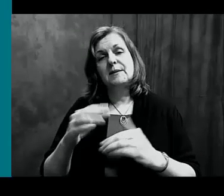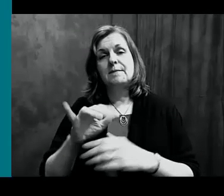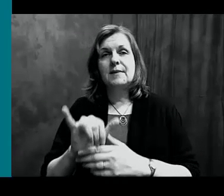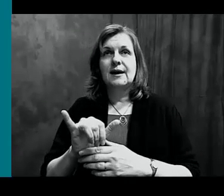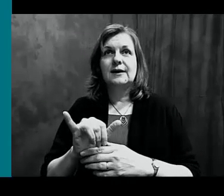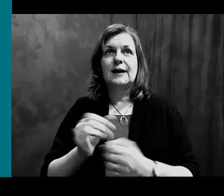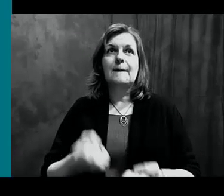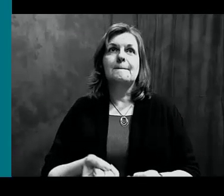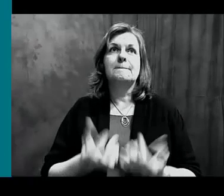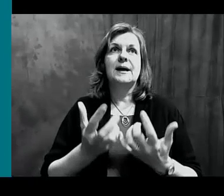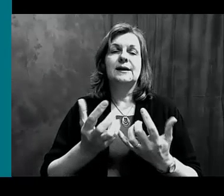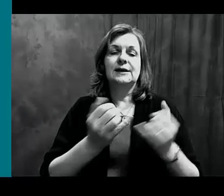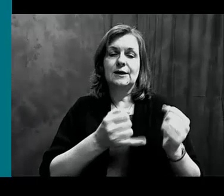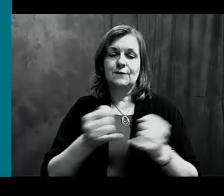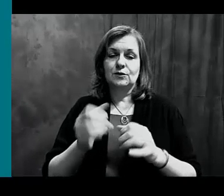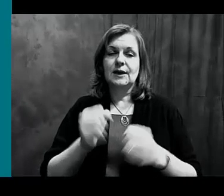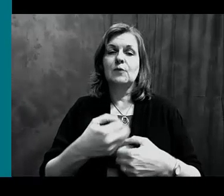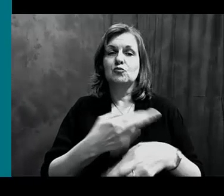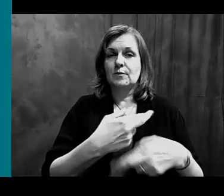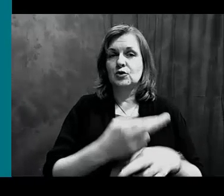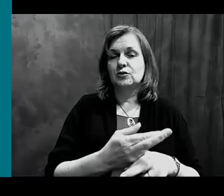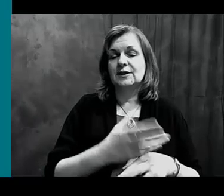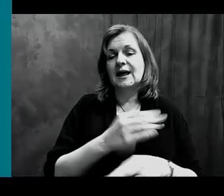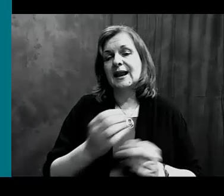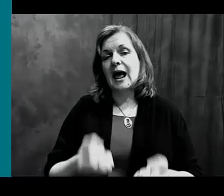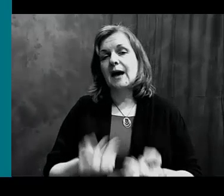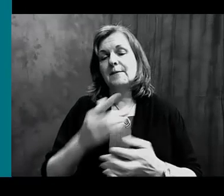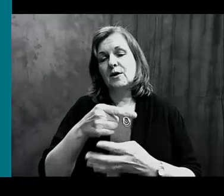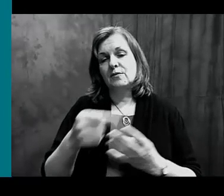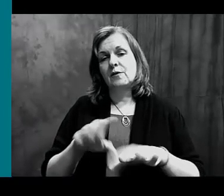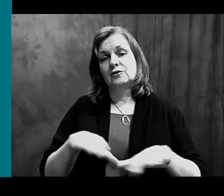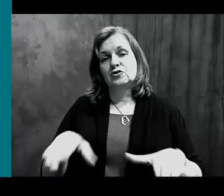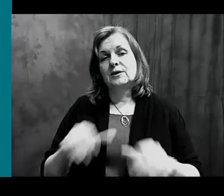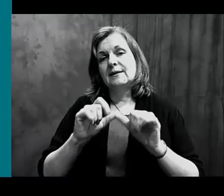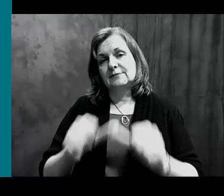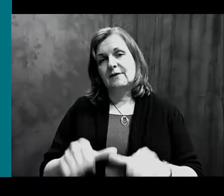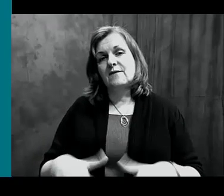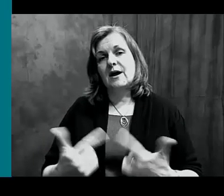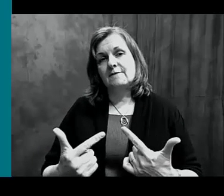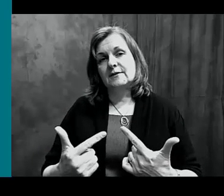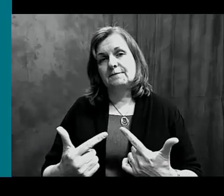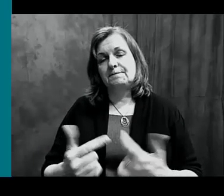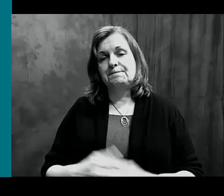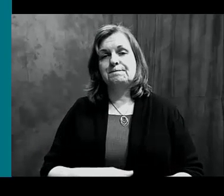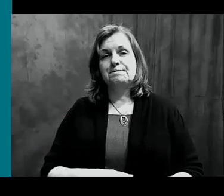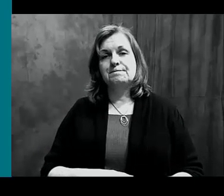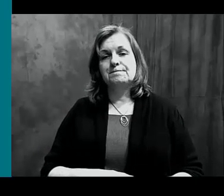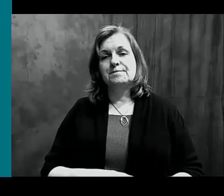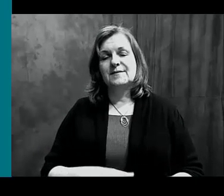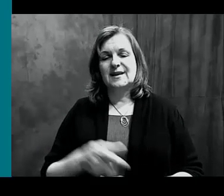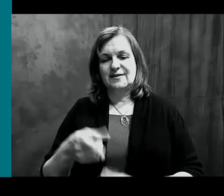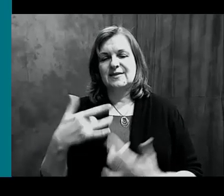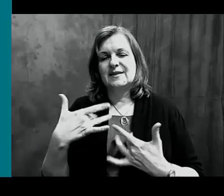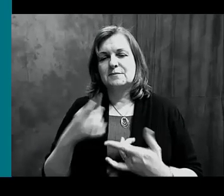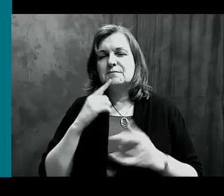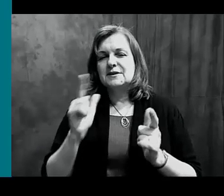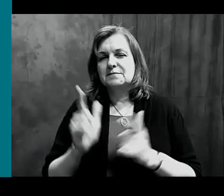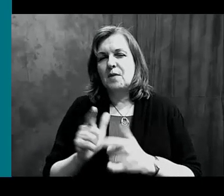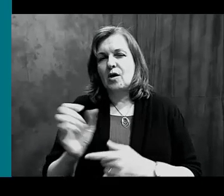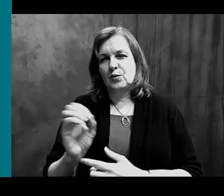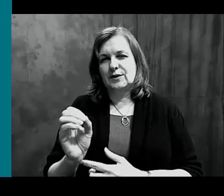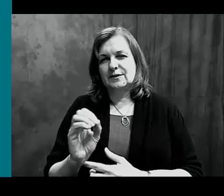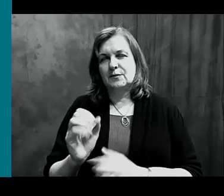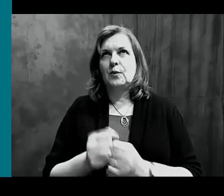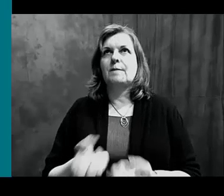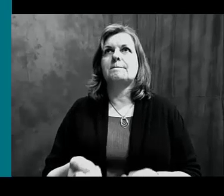number of individuals it can reproduce and how many of those individuals actually survive. They tend to be